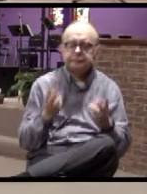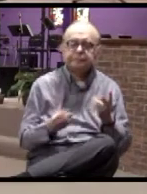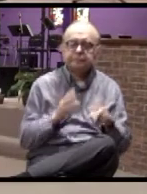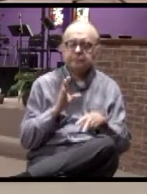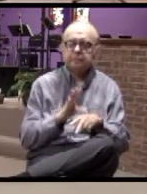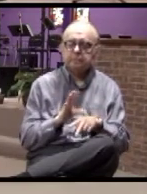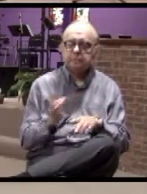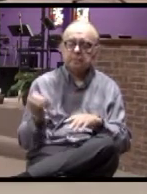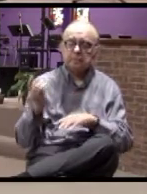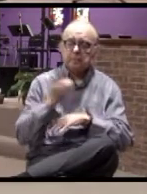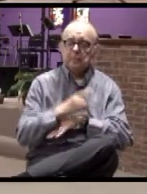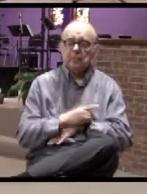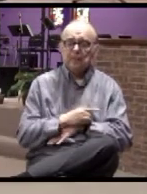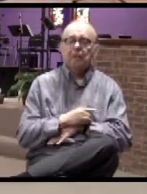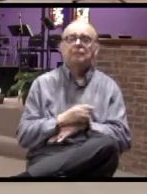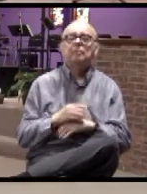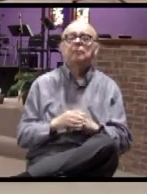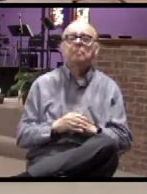one day.